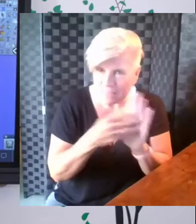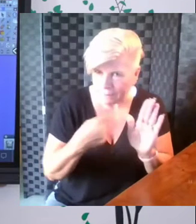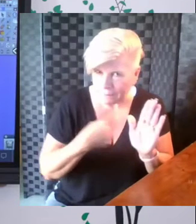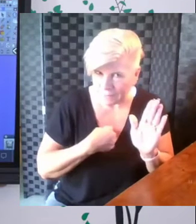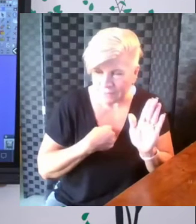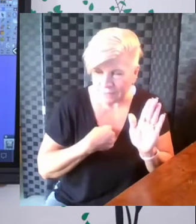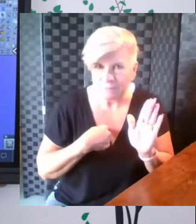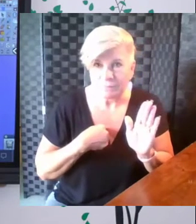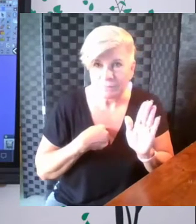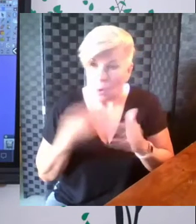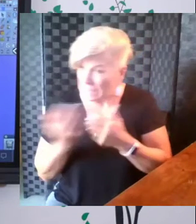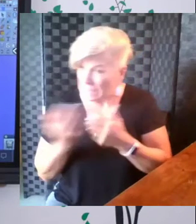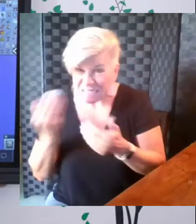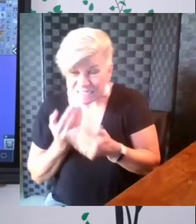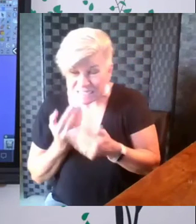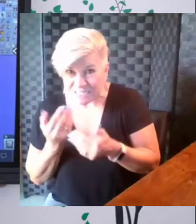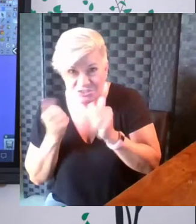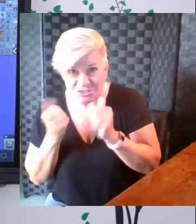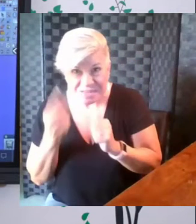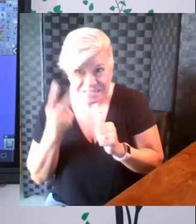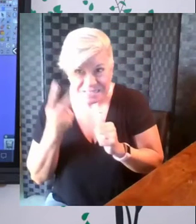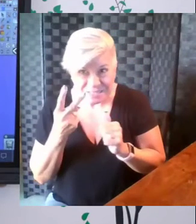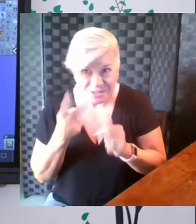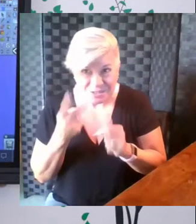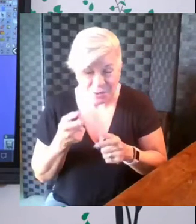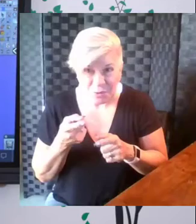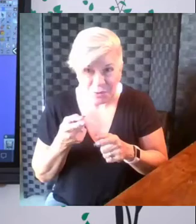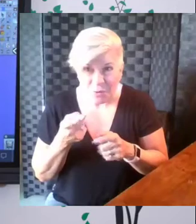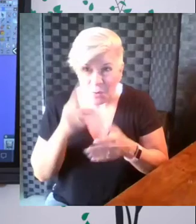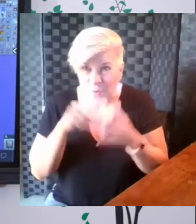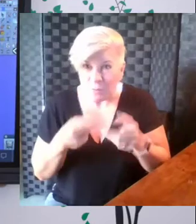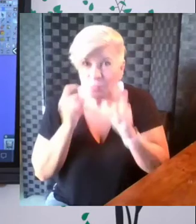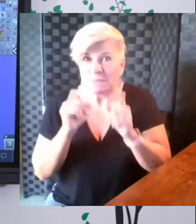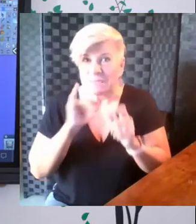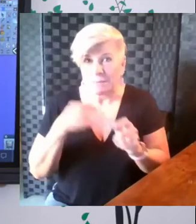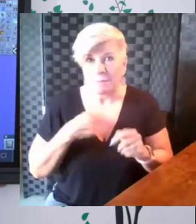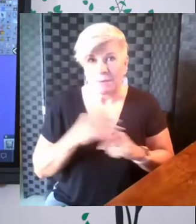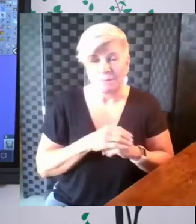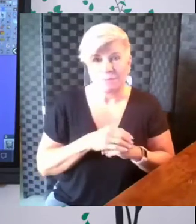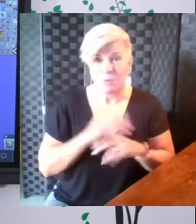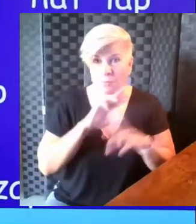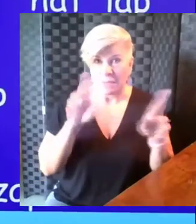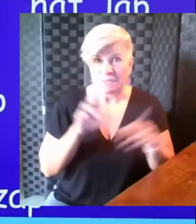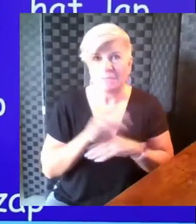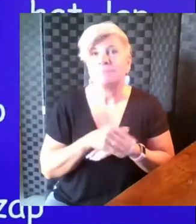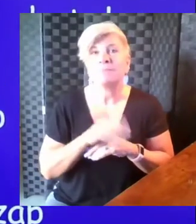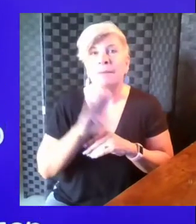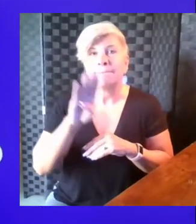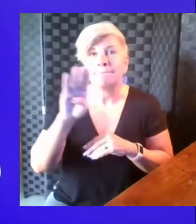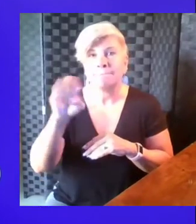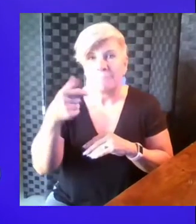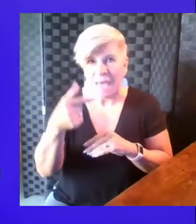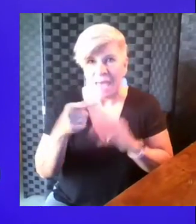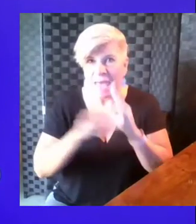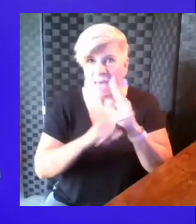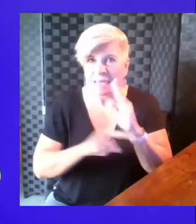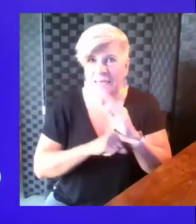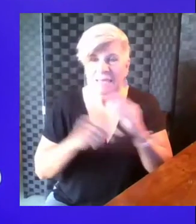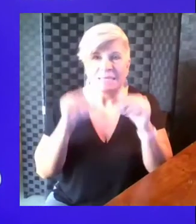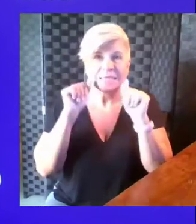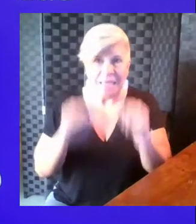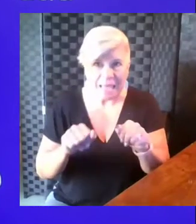And if these words are too easy, try to see if you can read them as quickly as me, because I'm the teacher. Ready? Let's go.